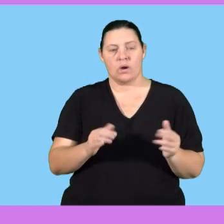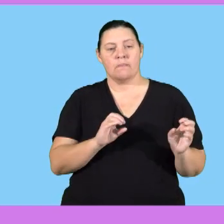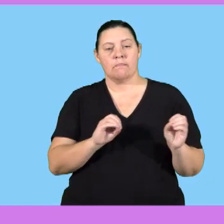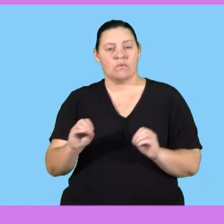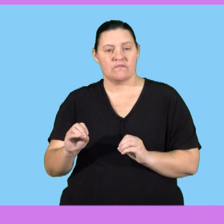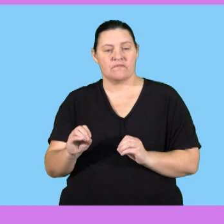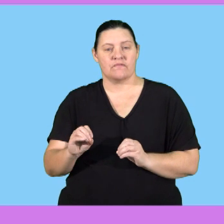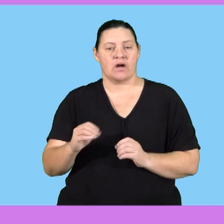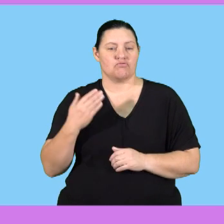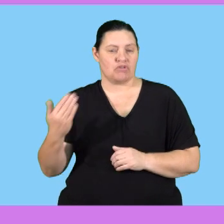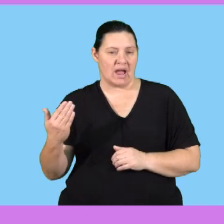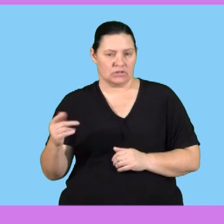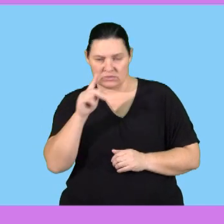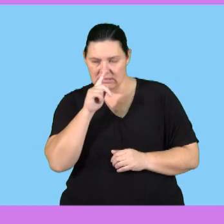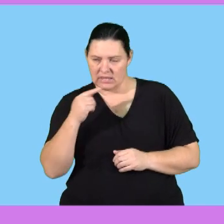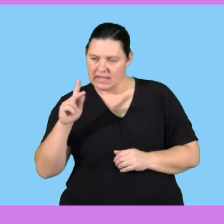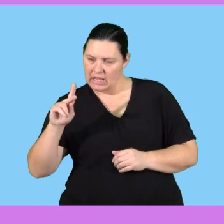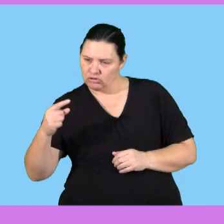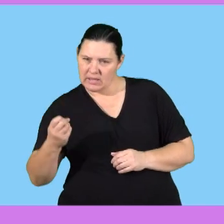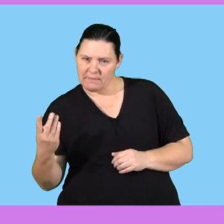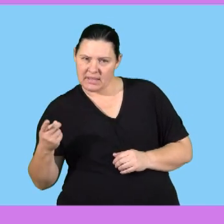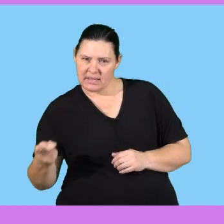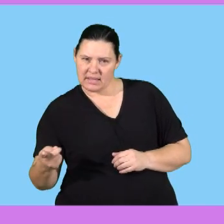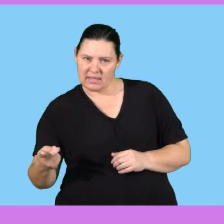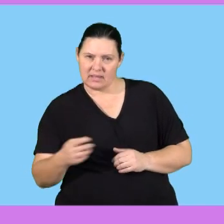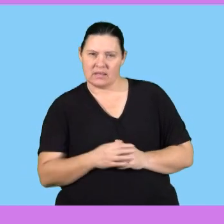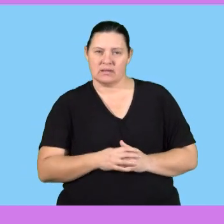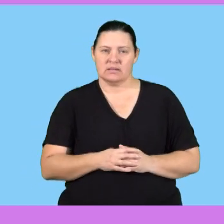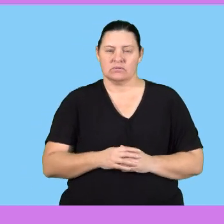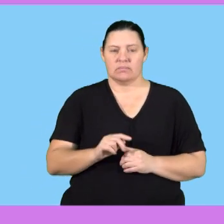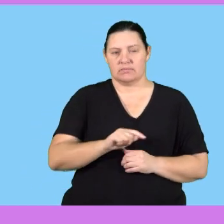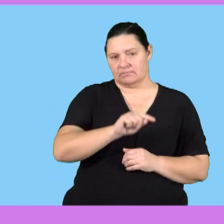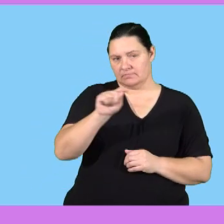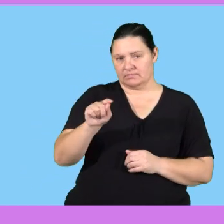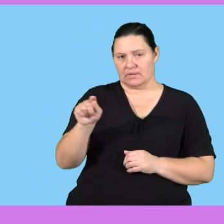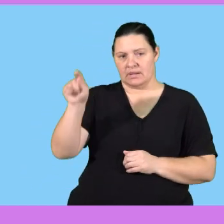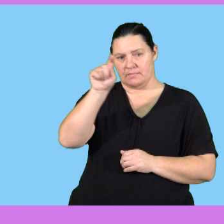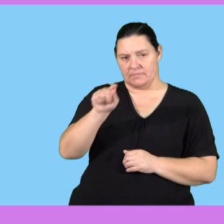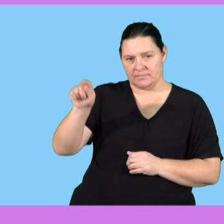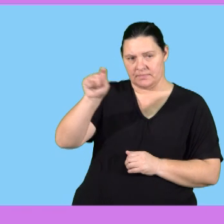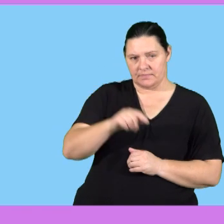I will have to move to my right-hand side to see the kilograms, right? So therefore,